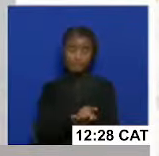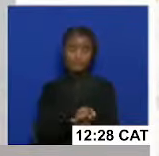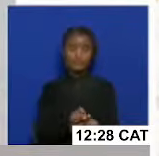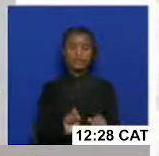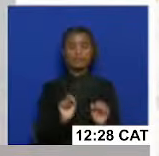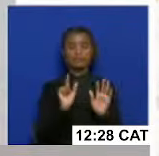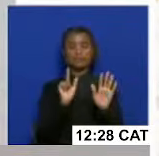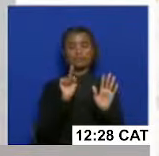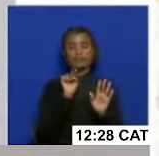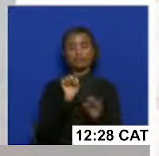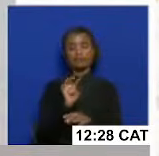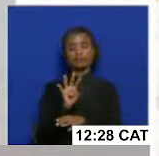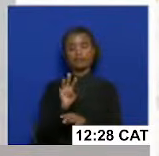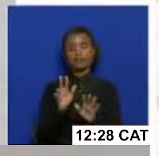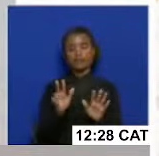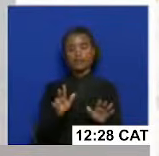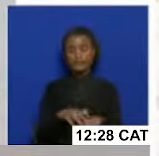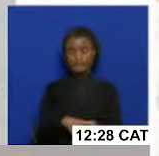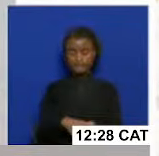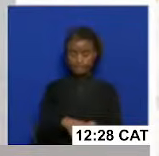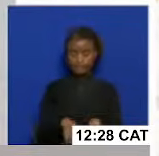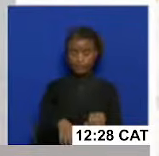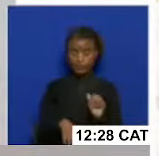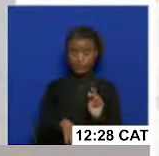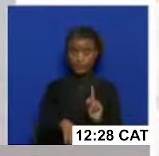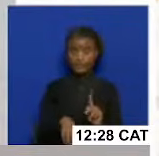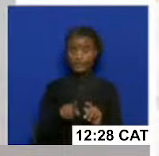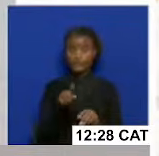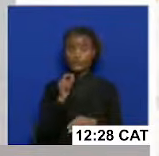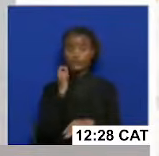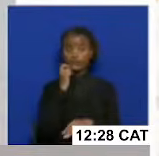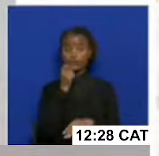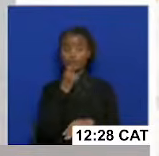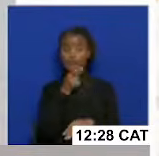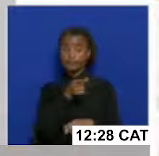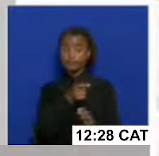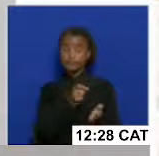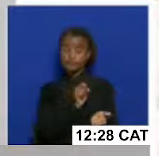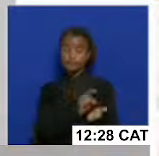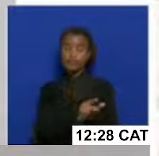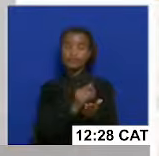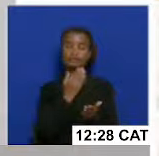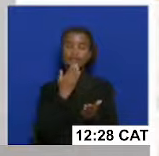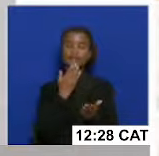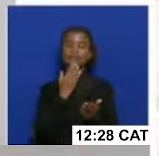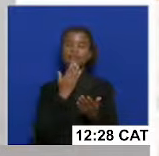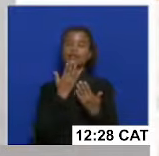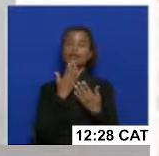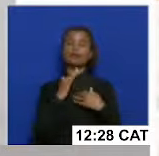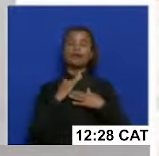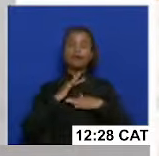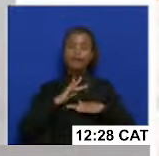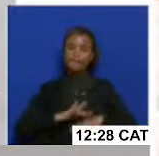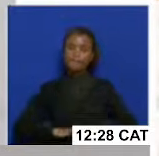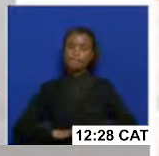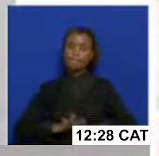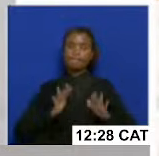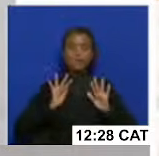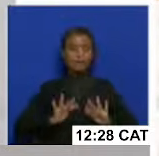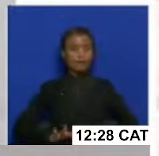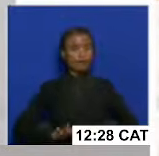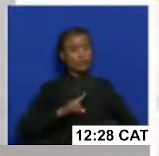Okay. Where you say to Officer Stolz, please be calm, we will sort this out soon. Say, please be calm, we'll sort this out soon.